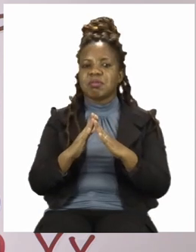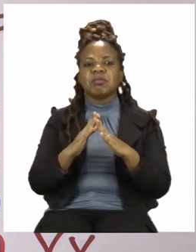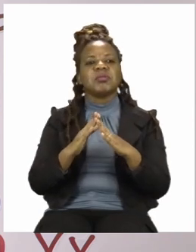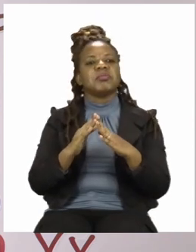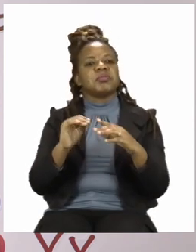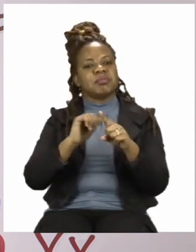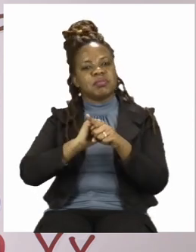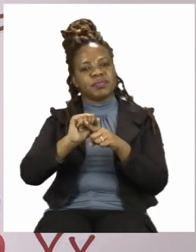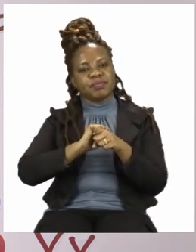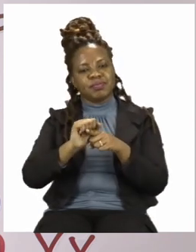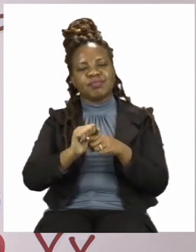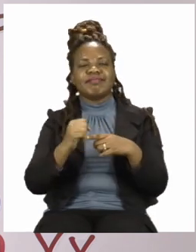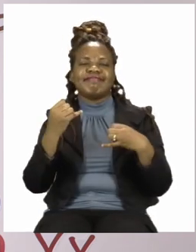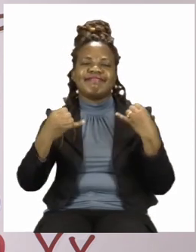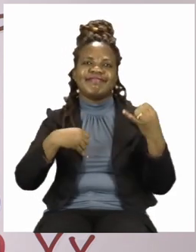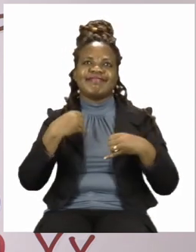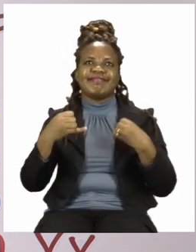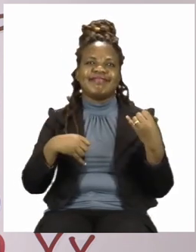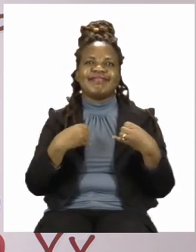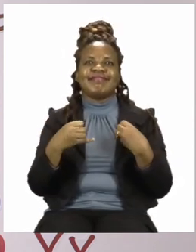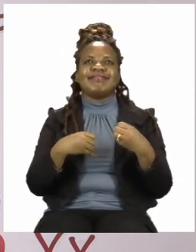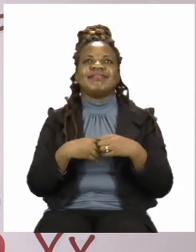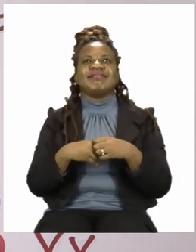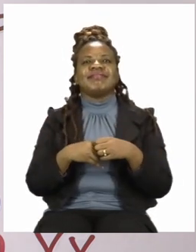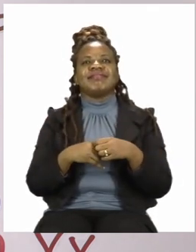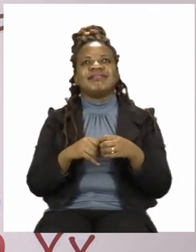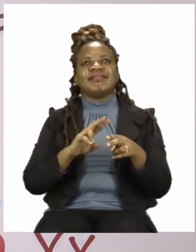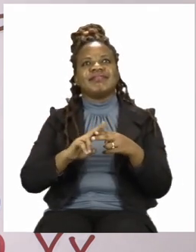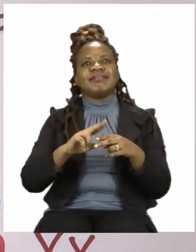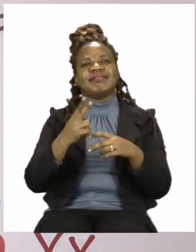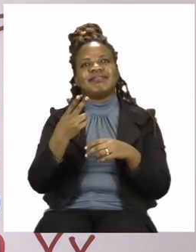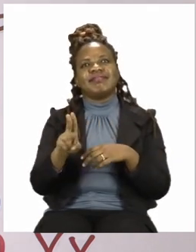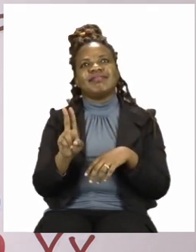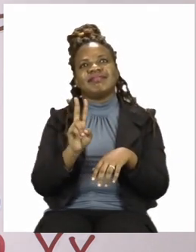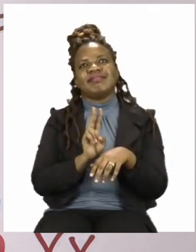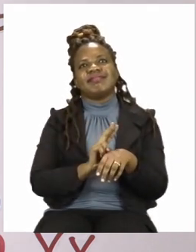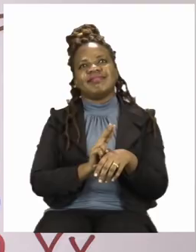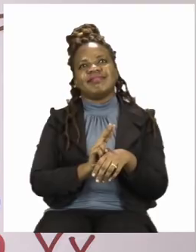fun, and I will see you soon after the advert break.